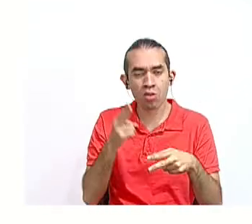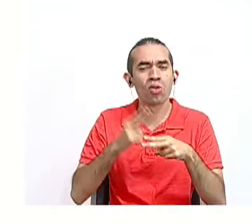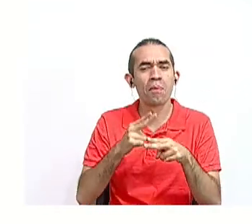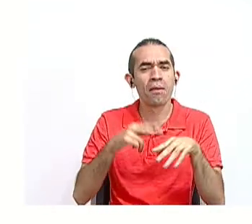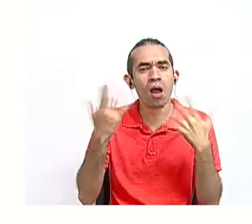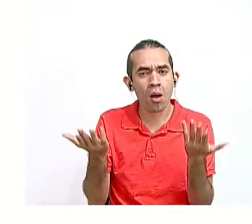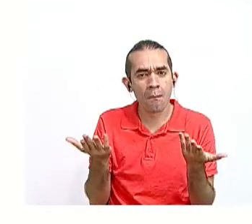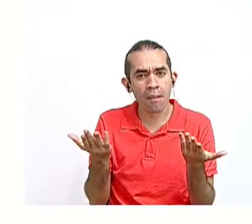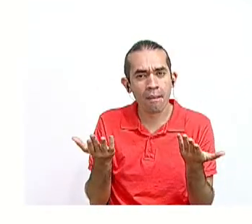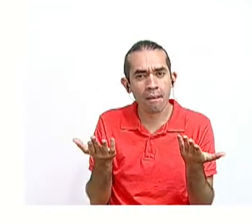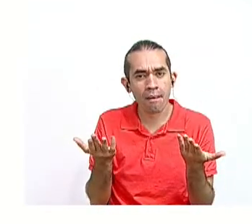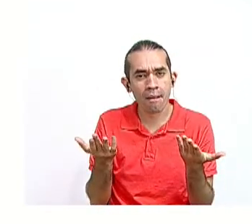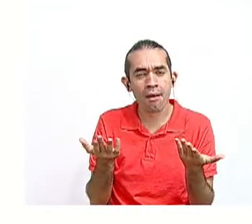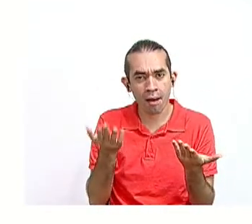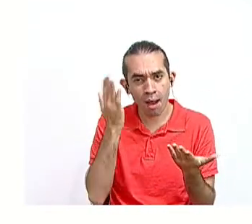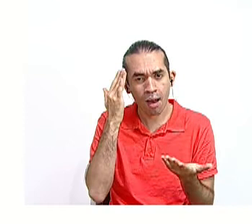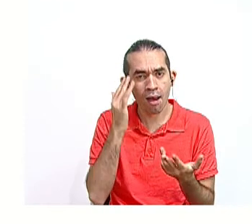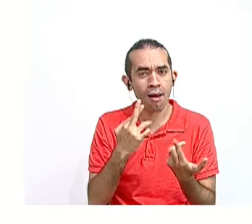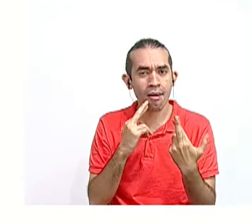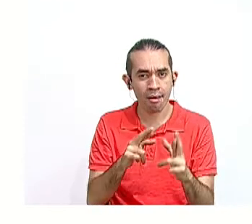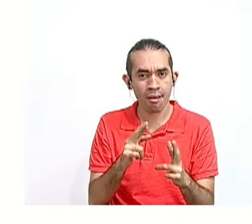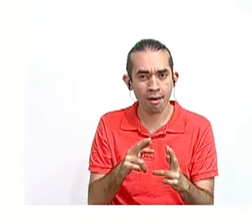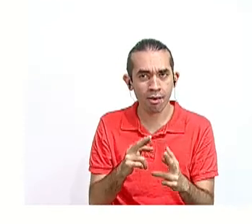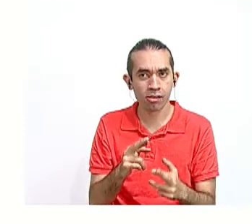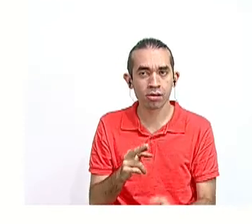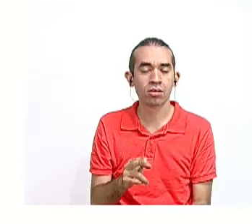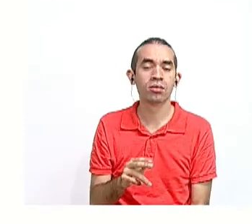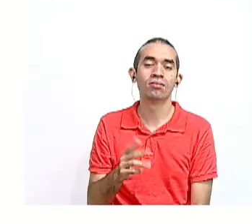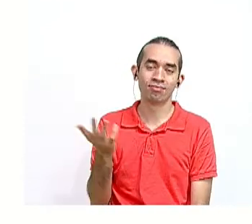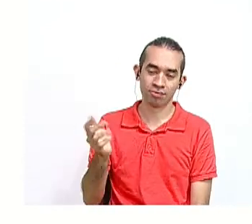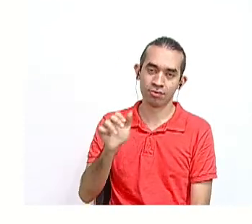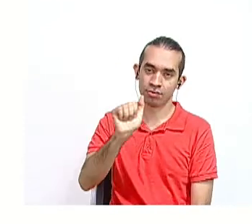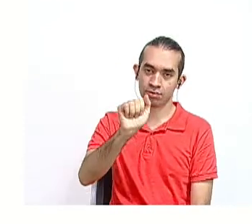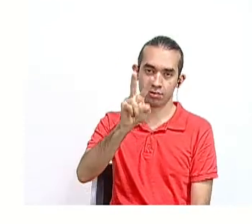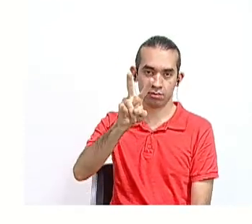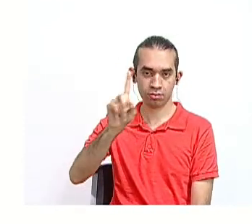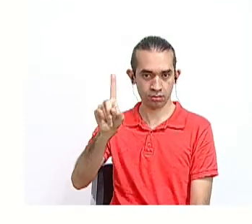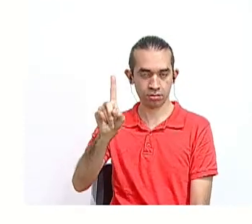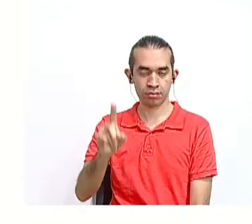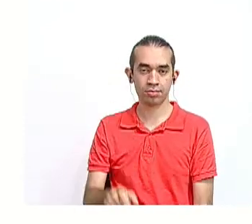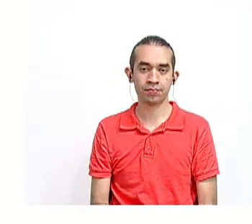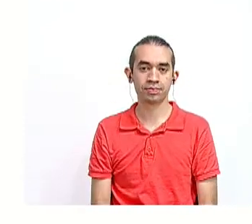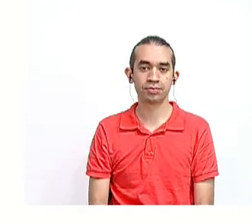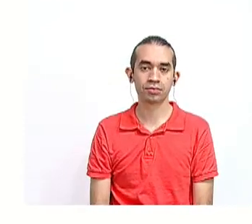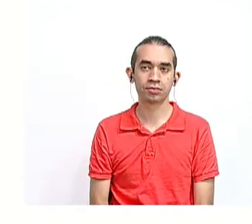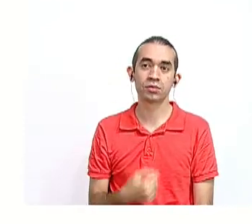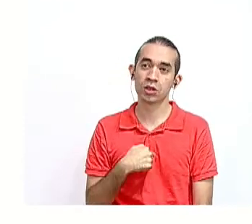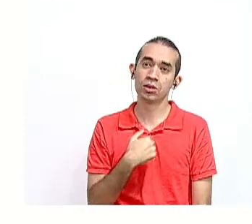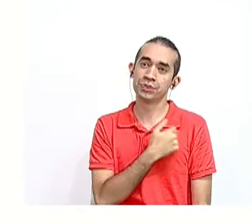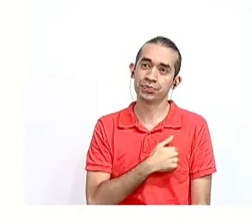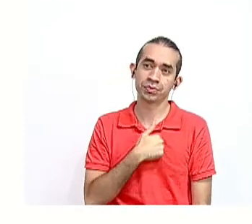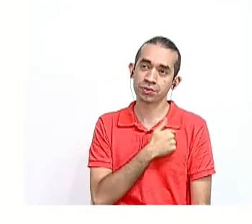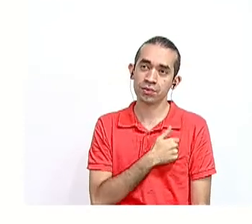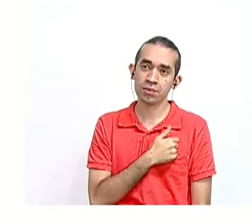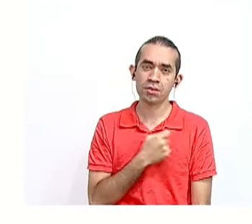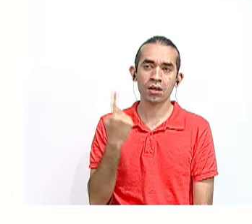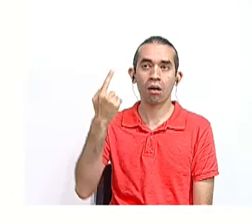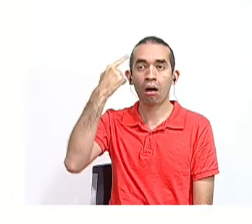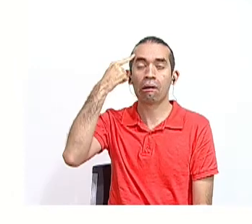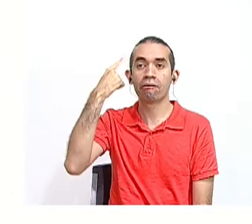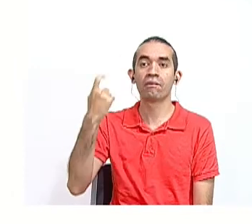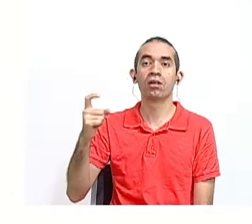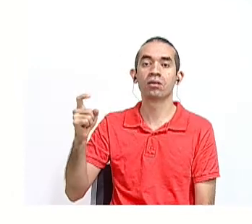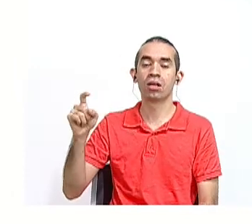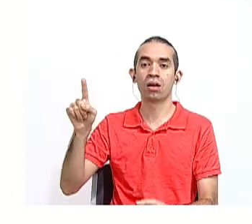avatar? Do you have that one? Okay, that is AV1. I am sorry about the question mark I missed in